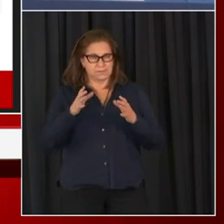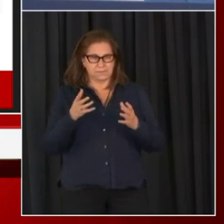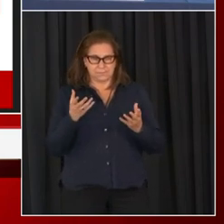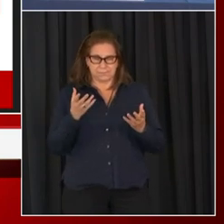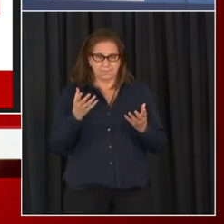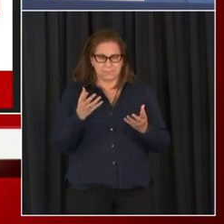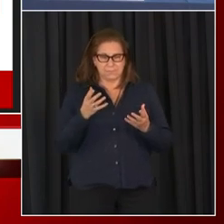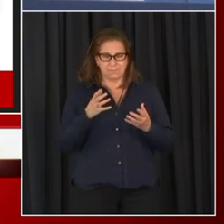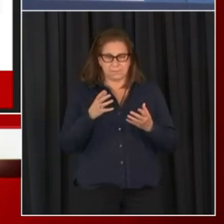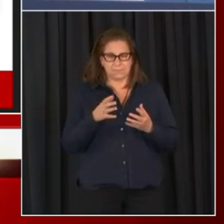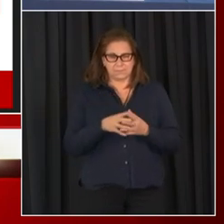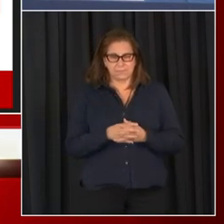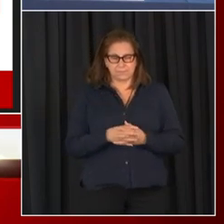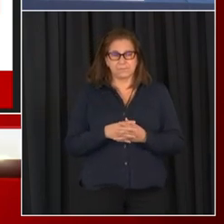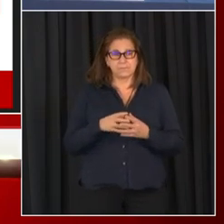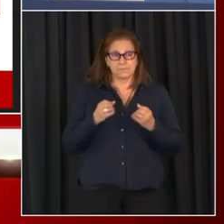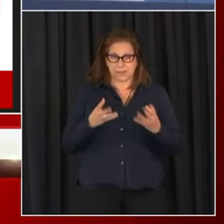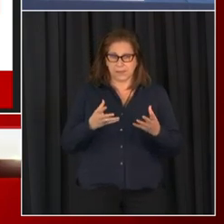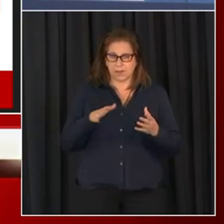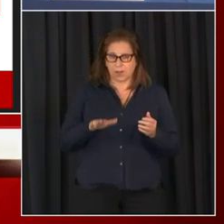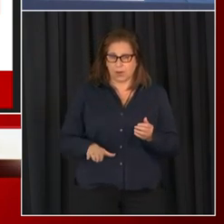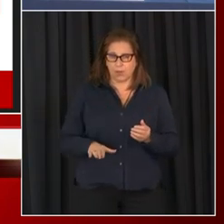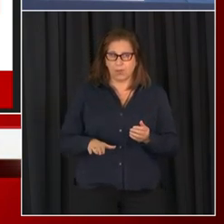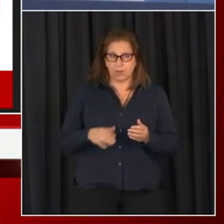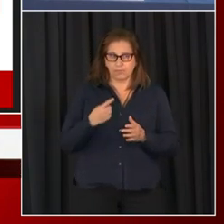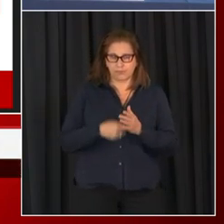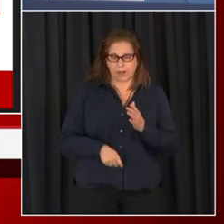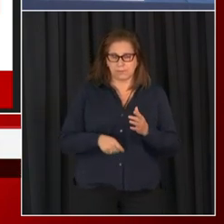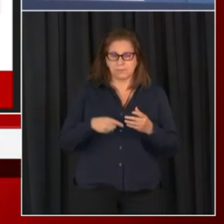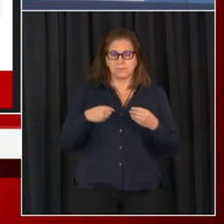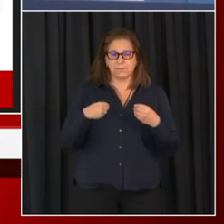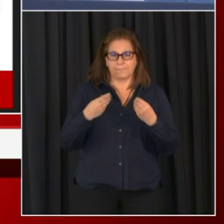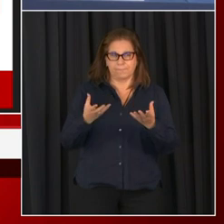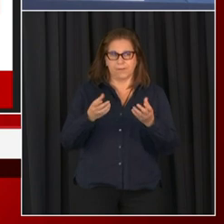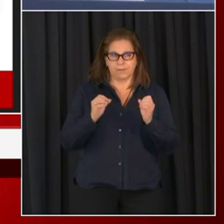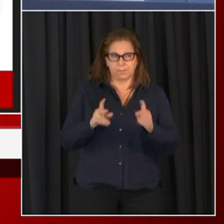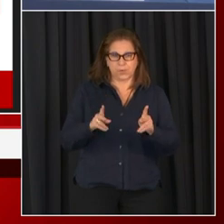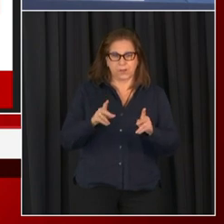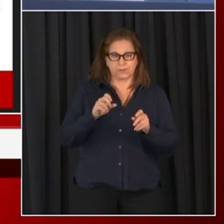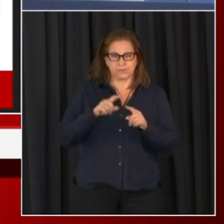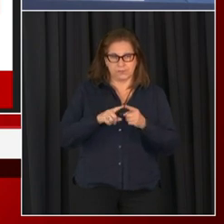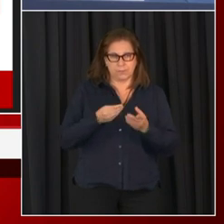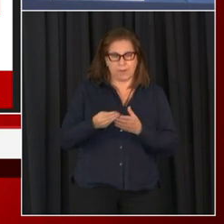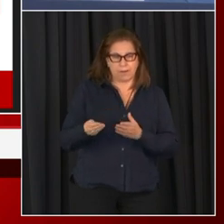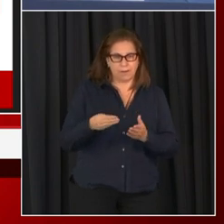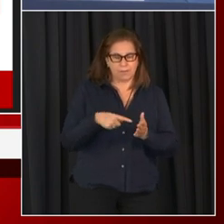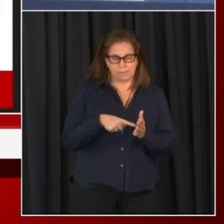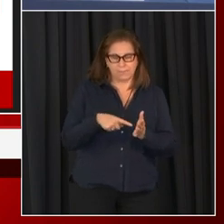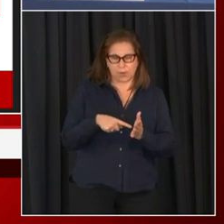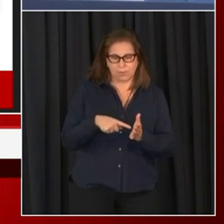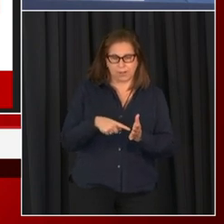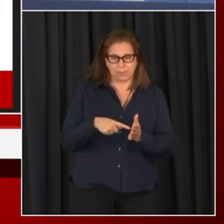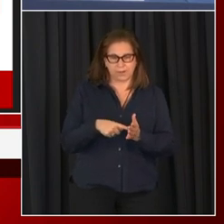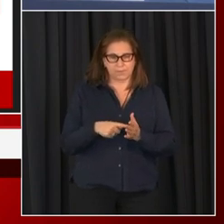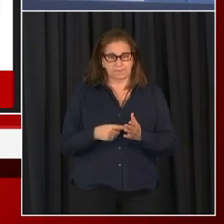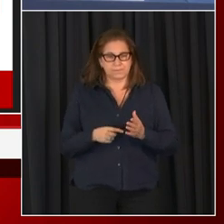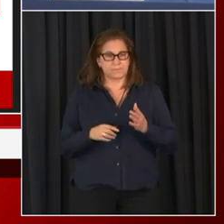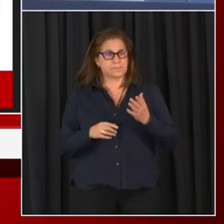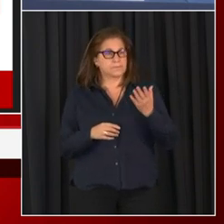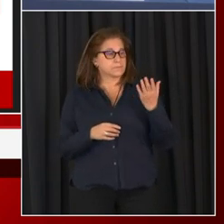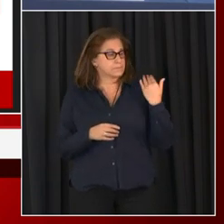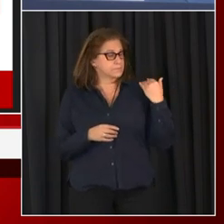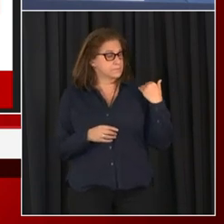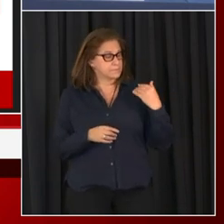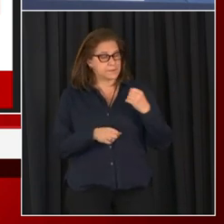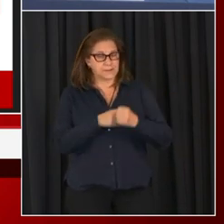are lower than they are for 2020. If you're looking for a health plan that has no deductibles